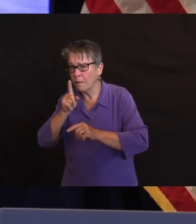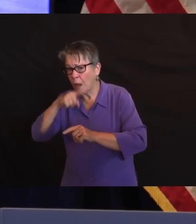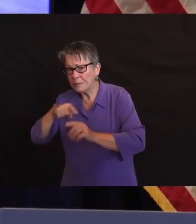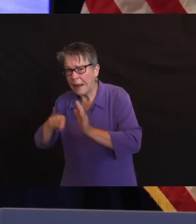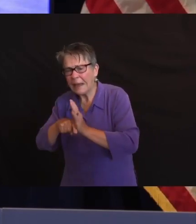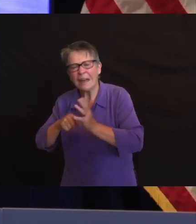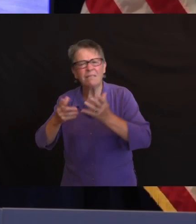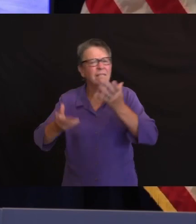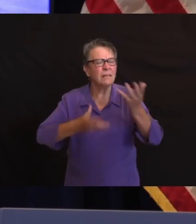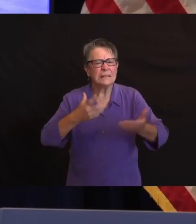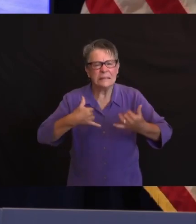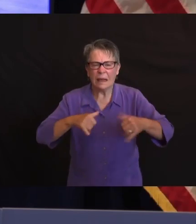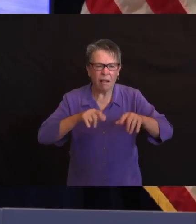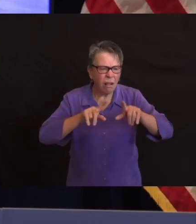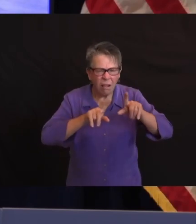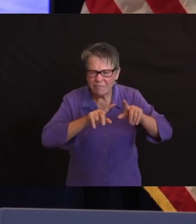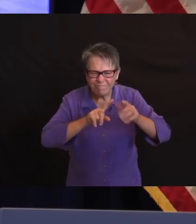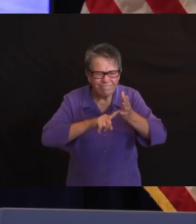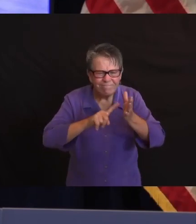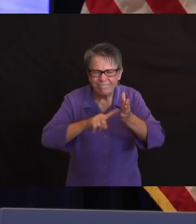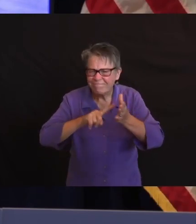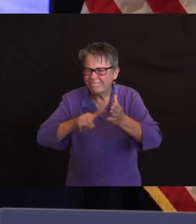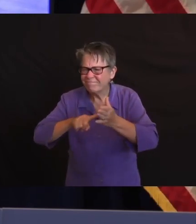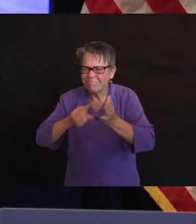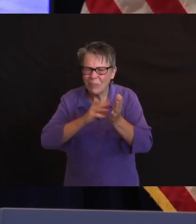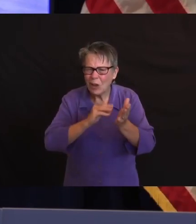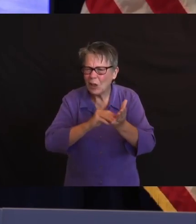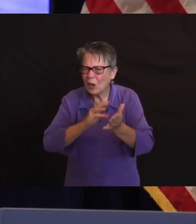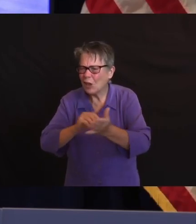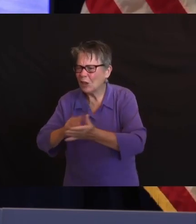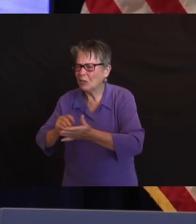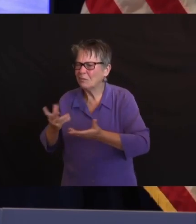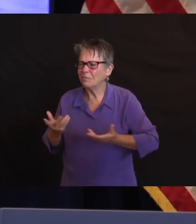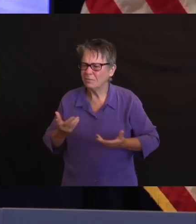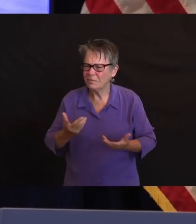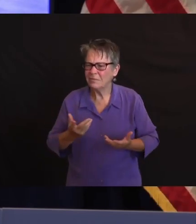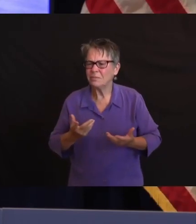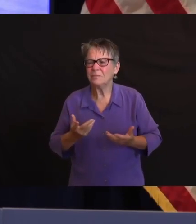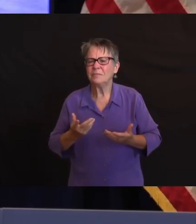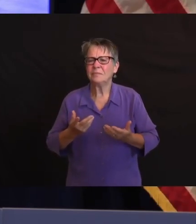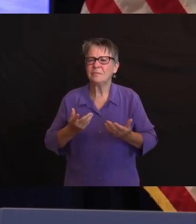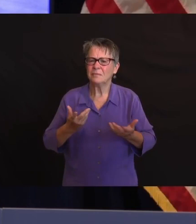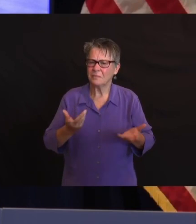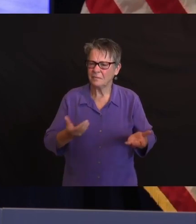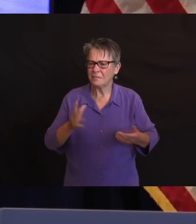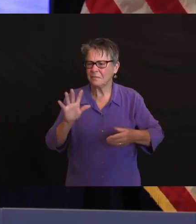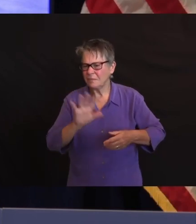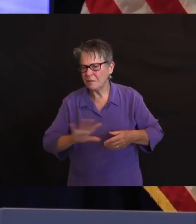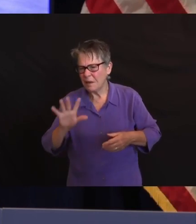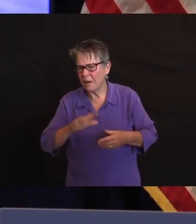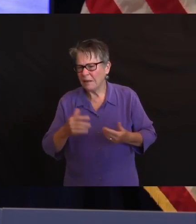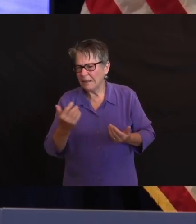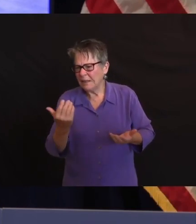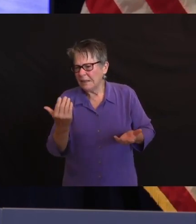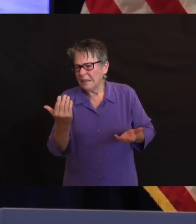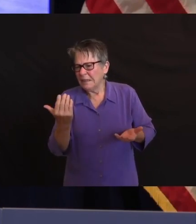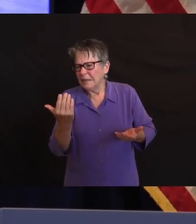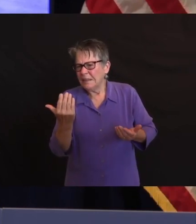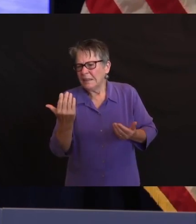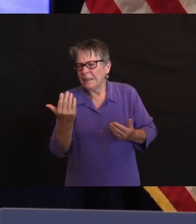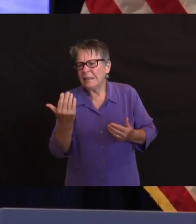We do know that a seroprevalence of 15% is not sufficient for community